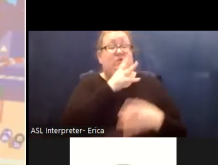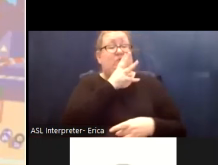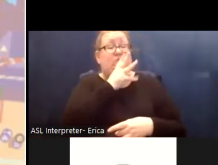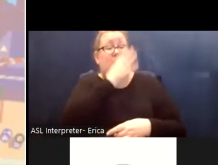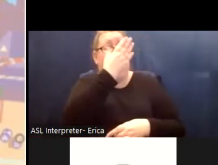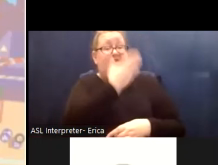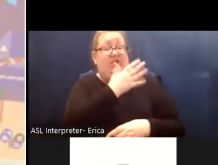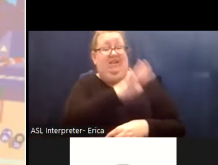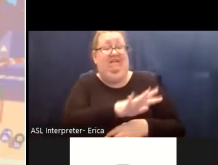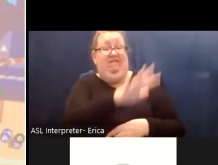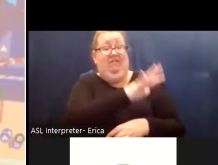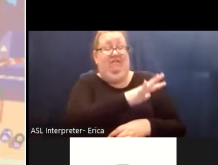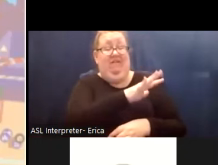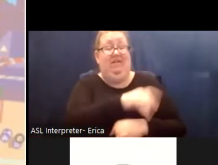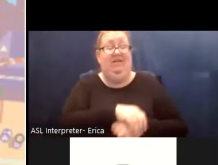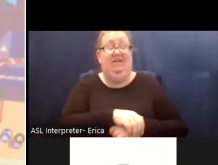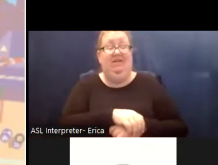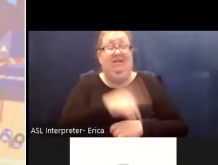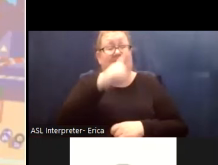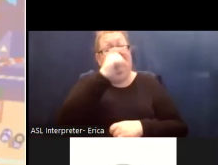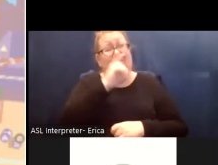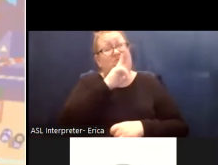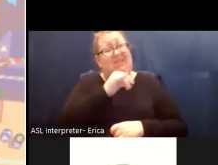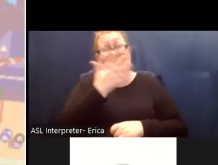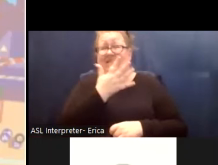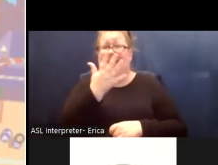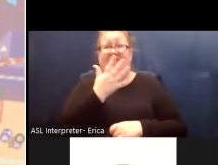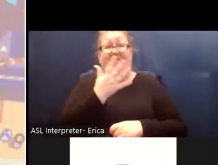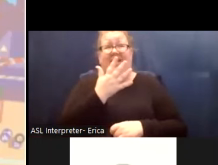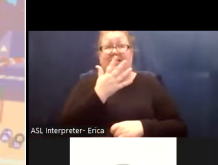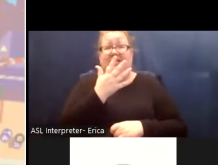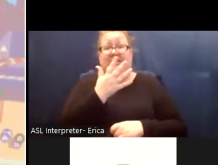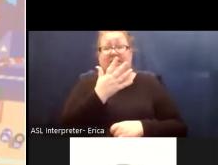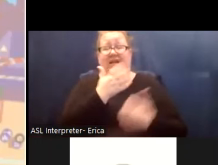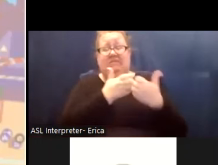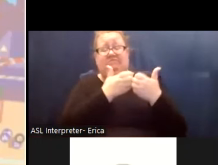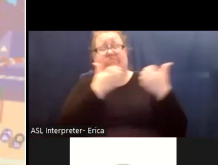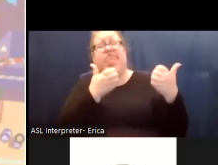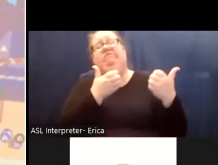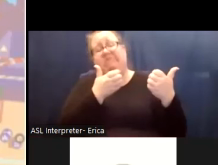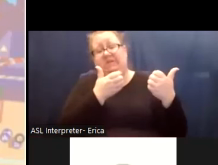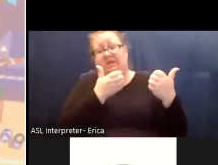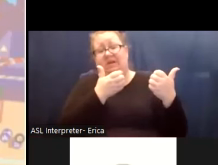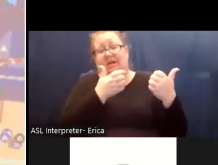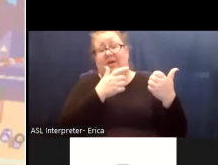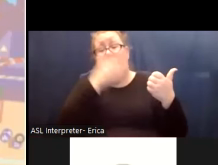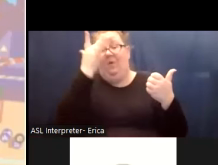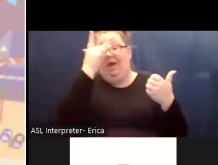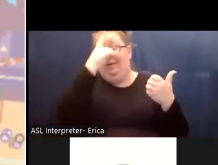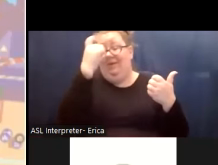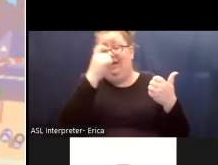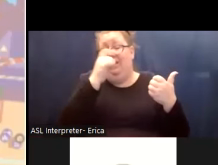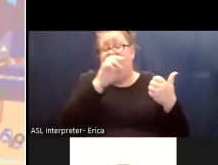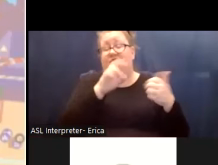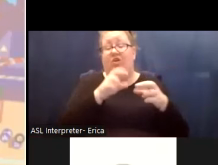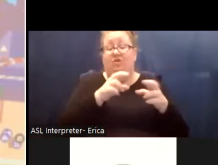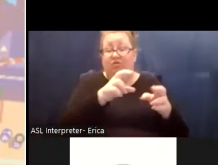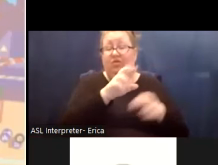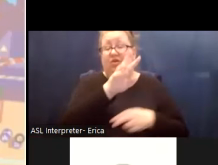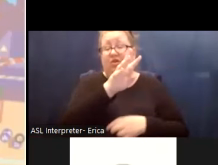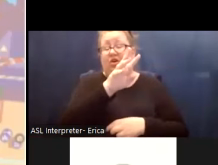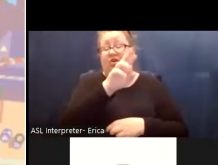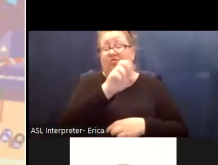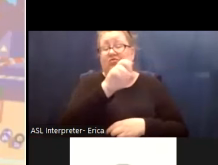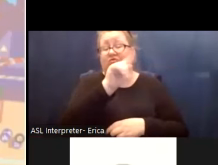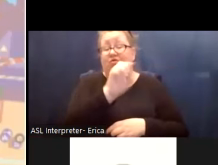because it's kind of cut off in some ways by the Route 440 and 1 and 9